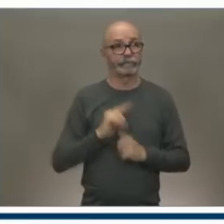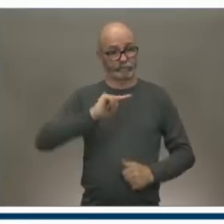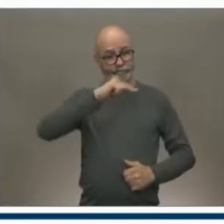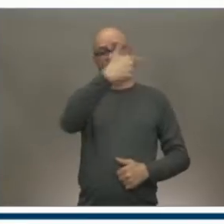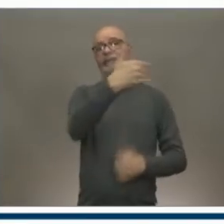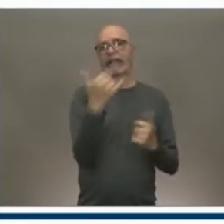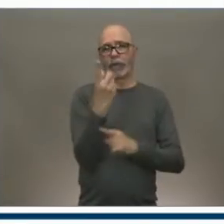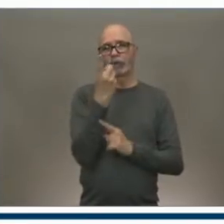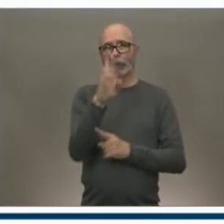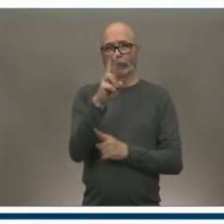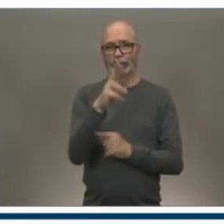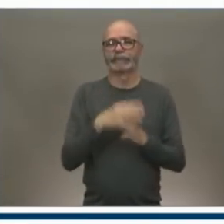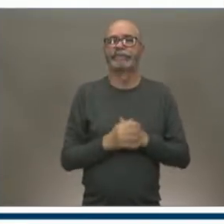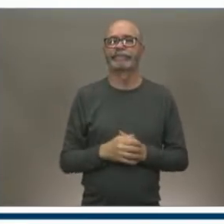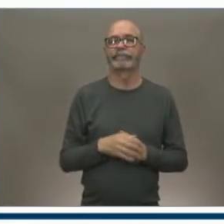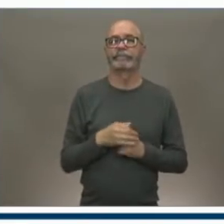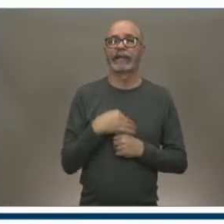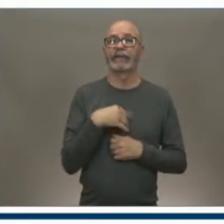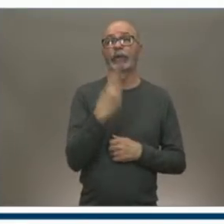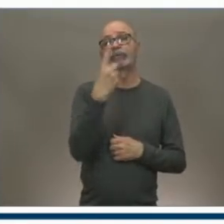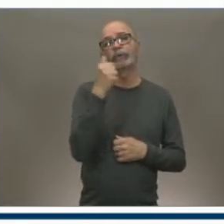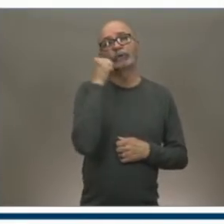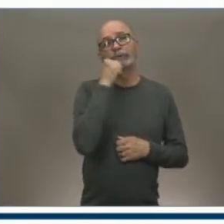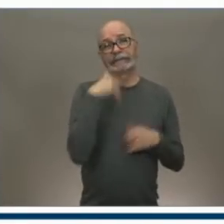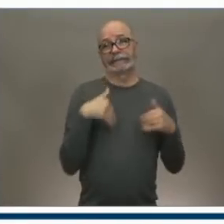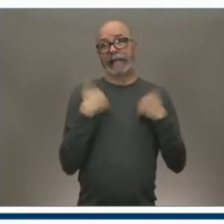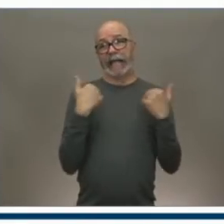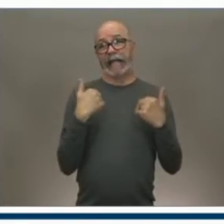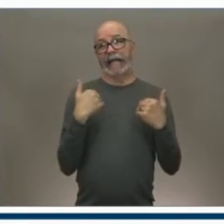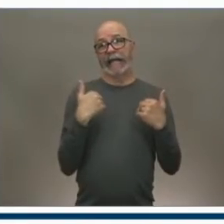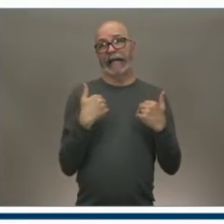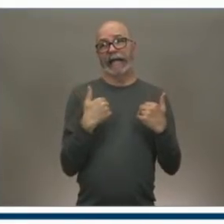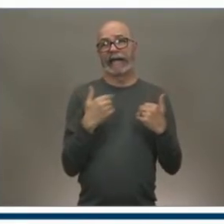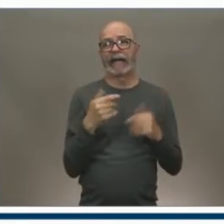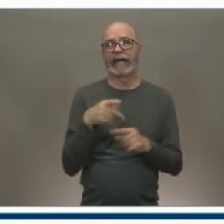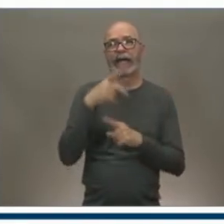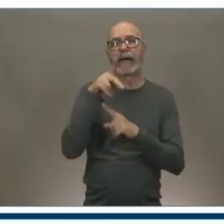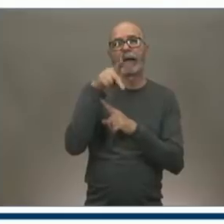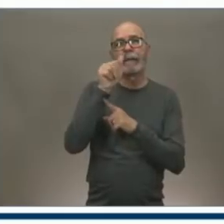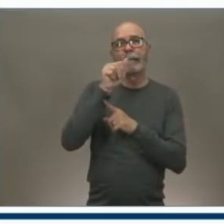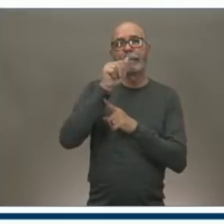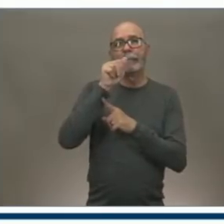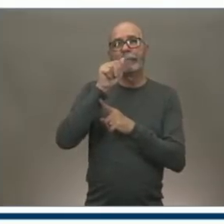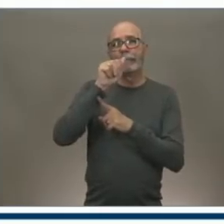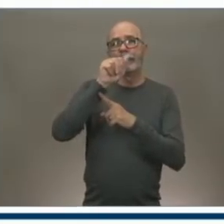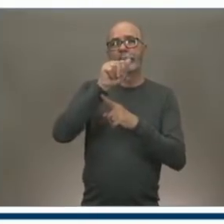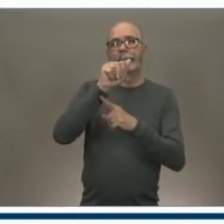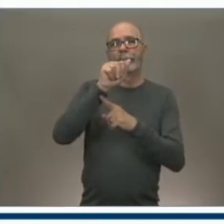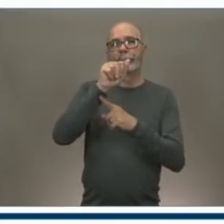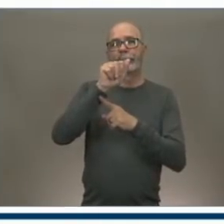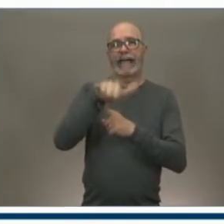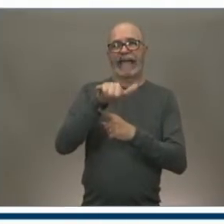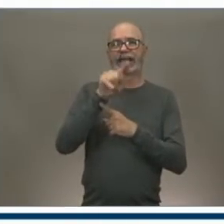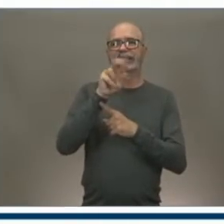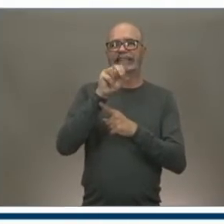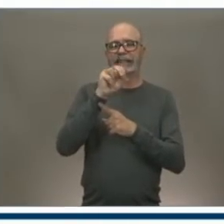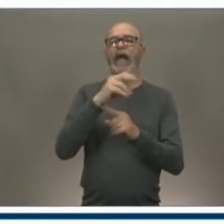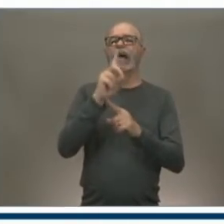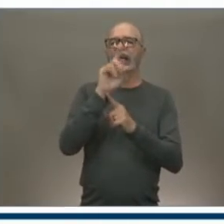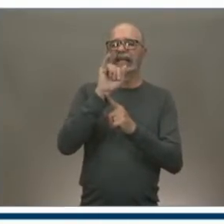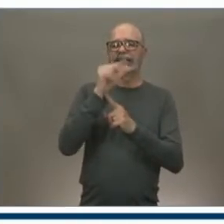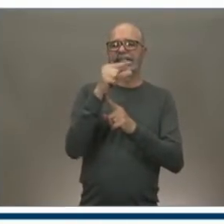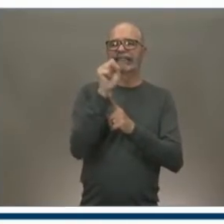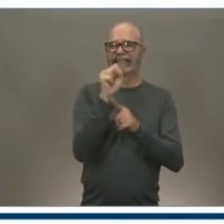want to recognize a young girl who lives here in Halifax, Peyton Diggs. She works for the Autism Arts program. She made